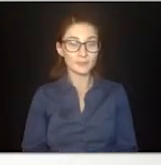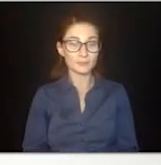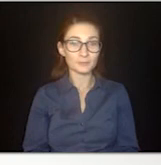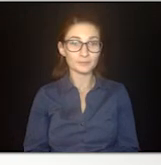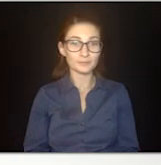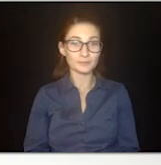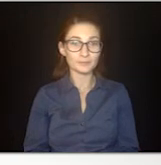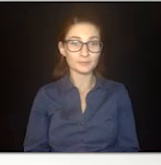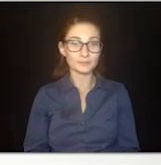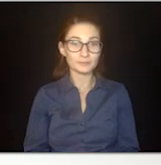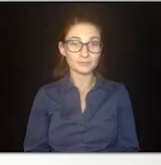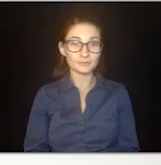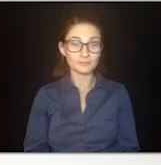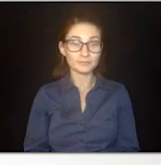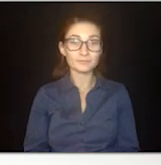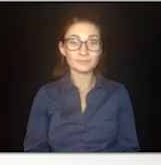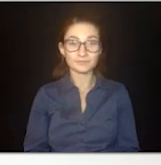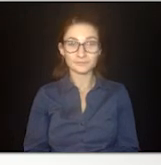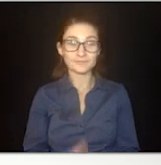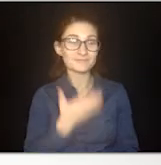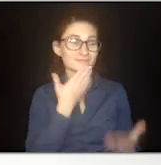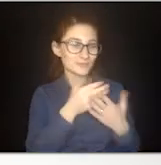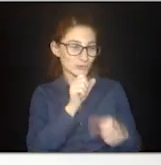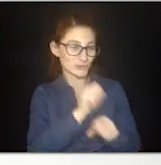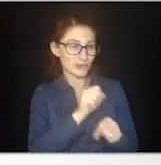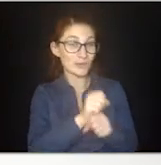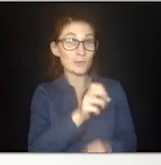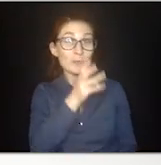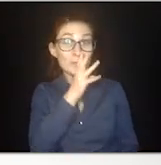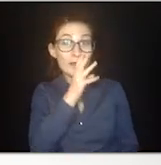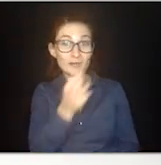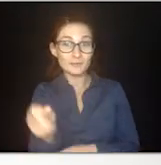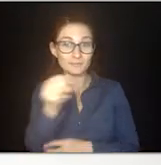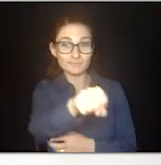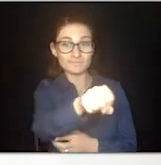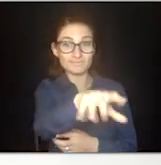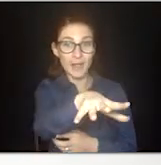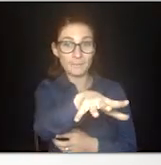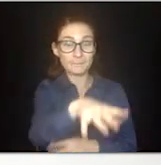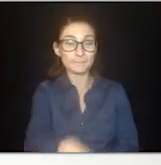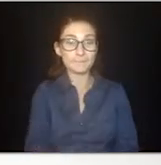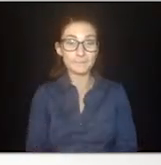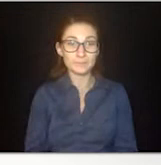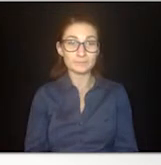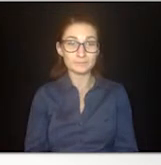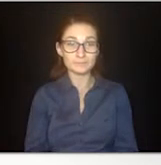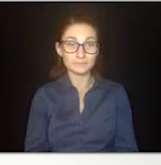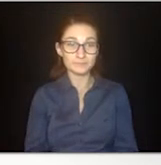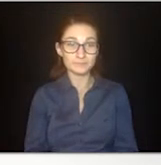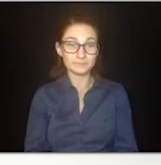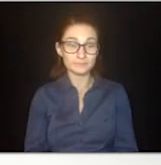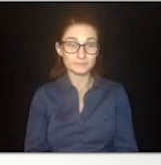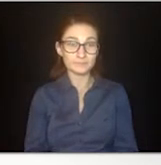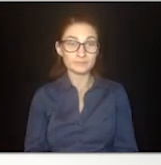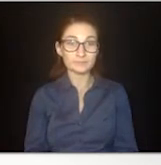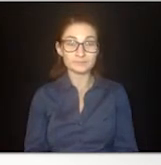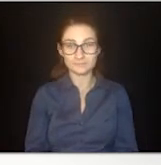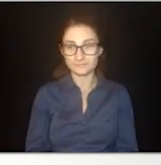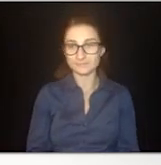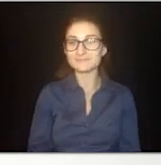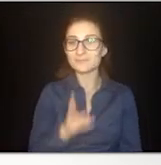In goes the brush. Good job. We need to put our water in the box. Got